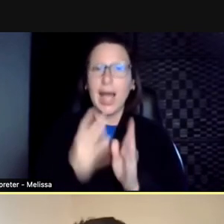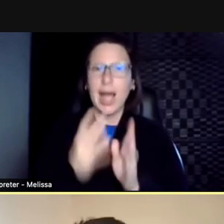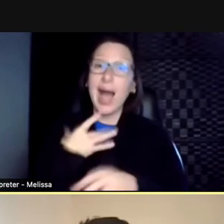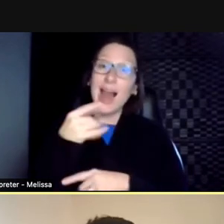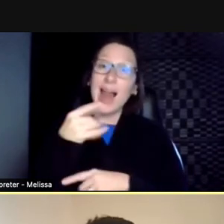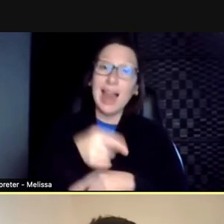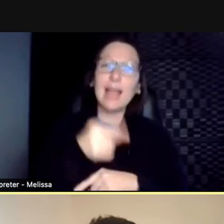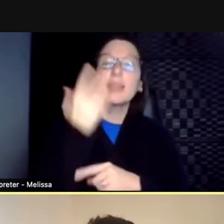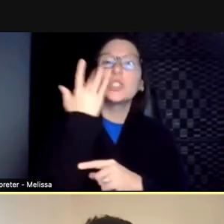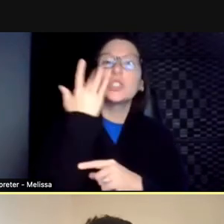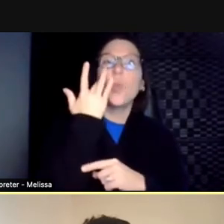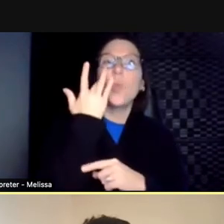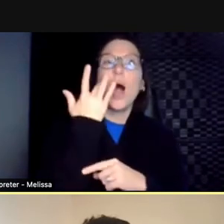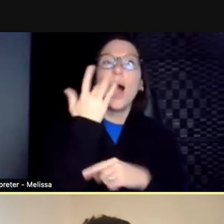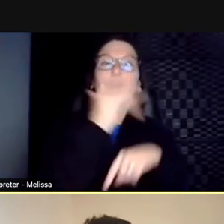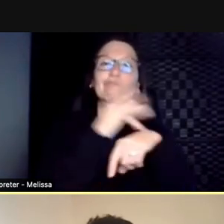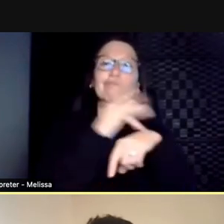covers a lot of different